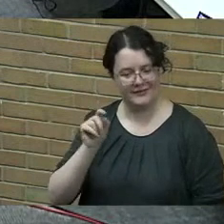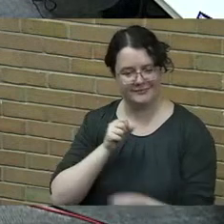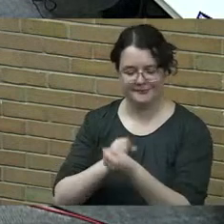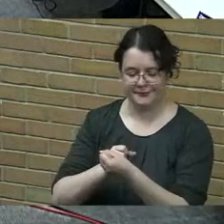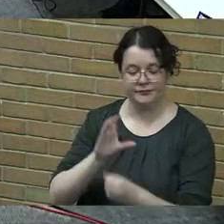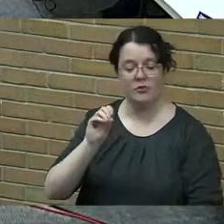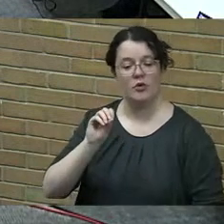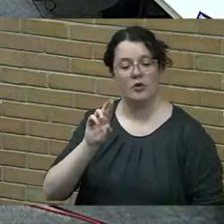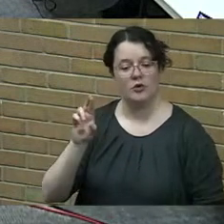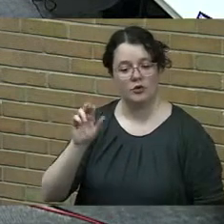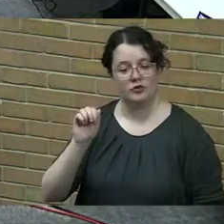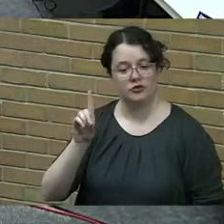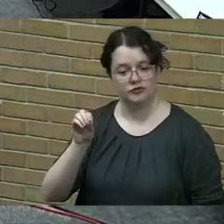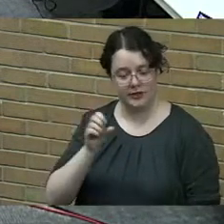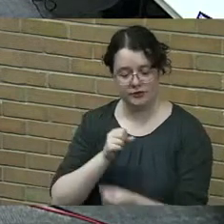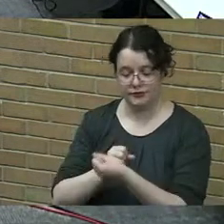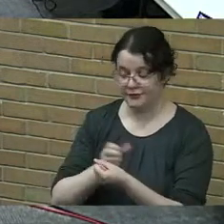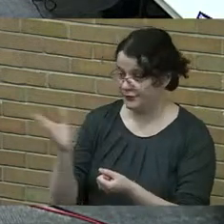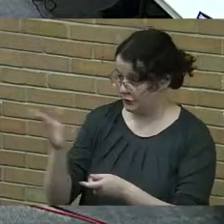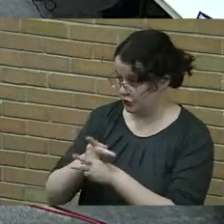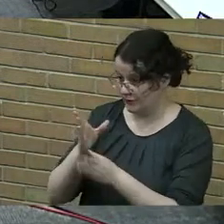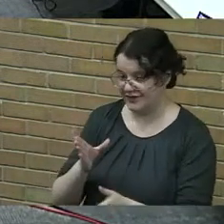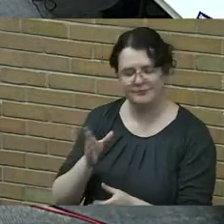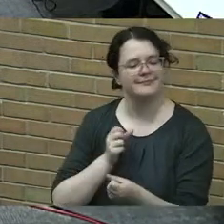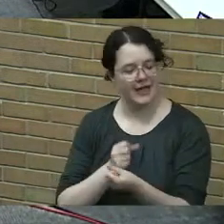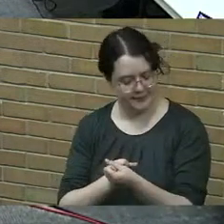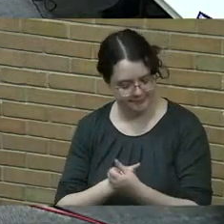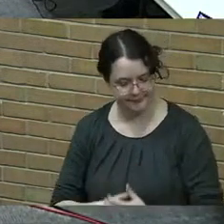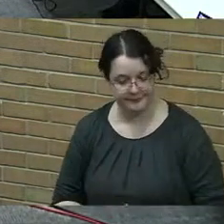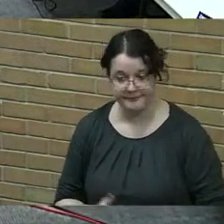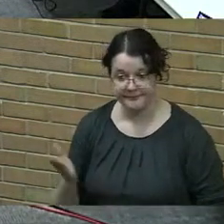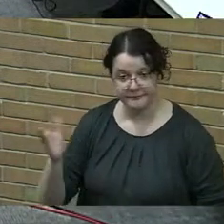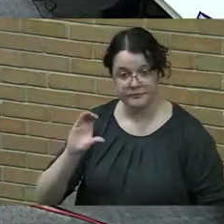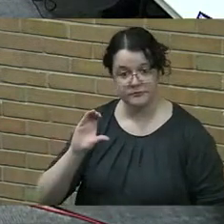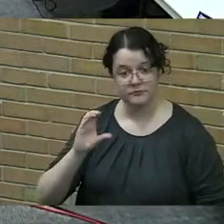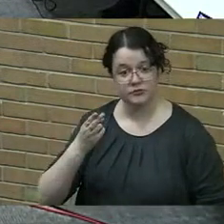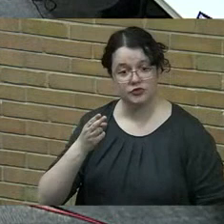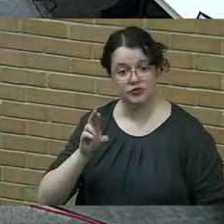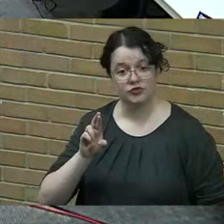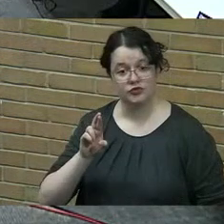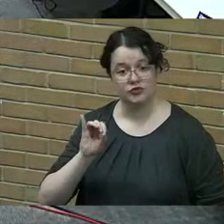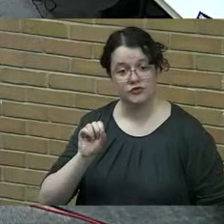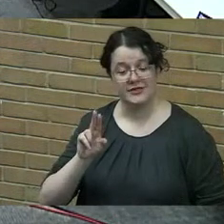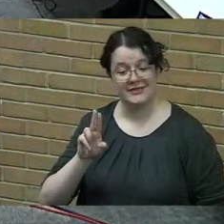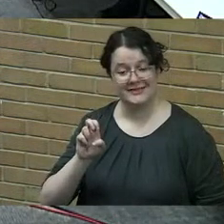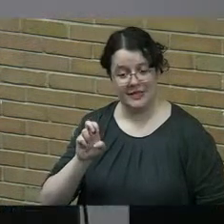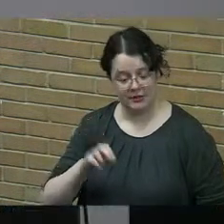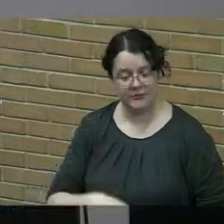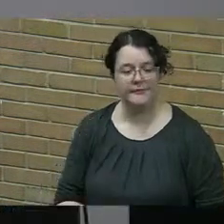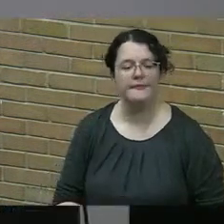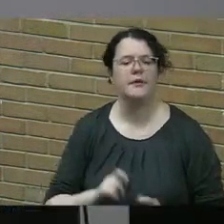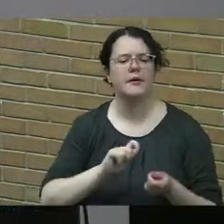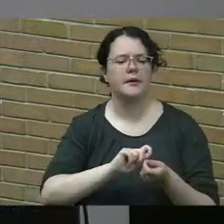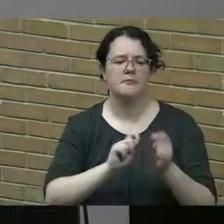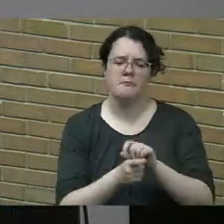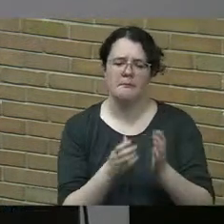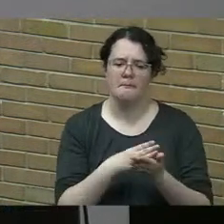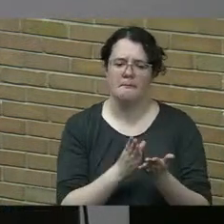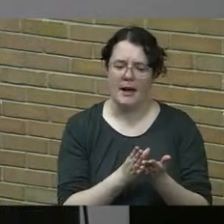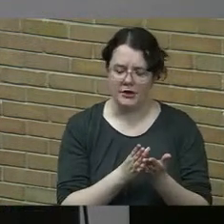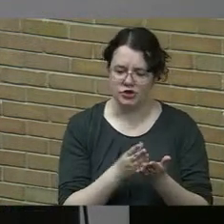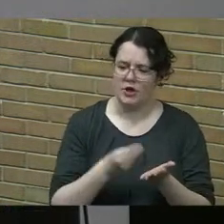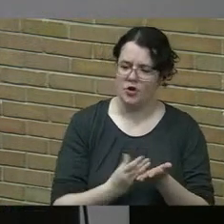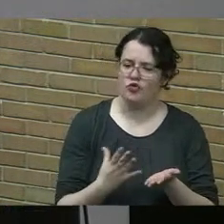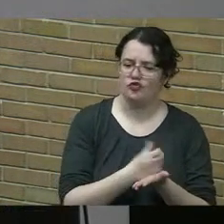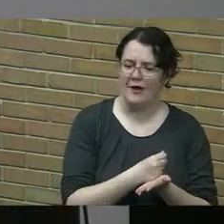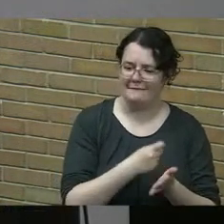Corrado? Aye. Supervisor Maley? Aye. Christine? The next matter seeks to amend the budget by increasing the revenue and